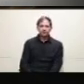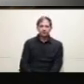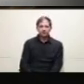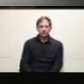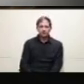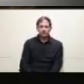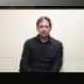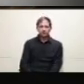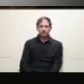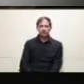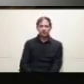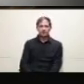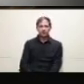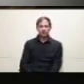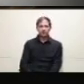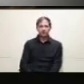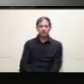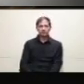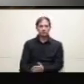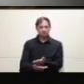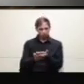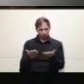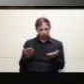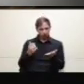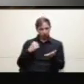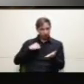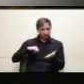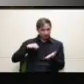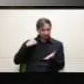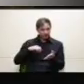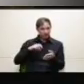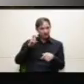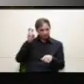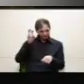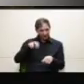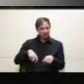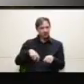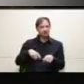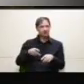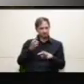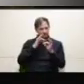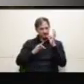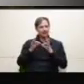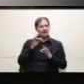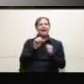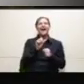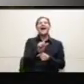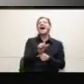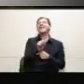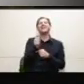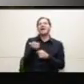For the executive management of the municipality, what is it that is put there as other?